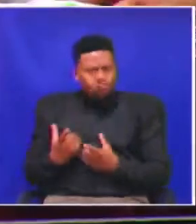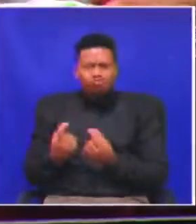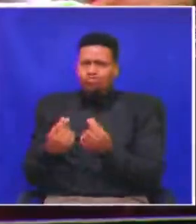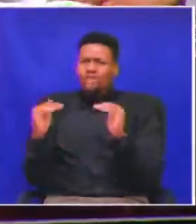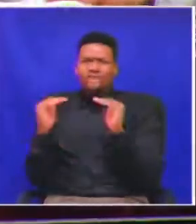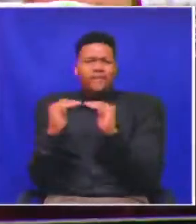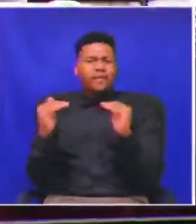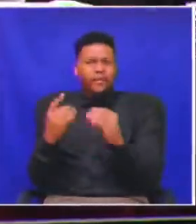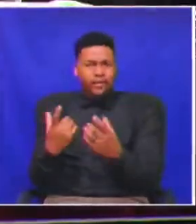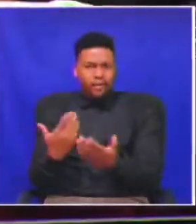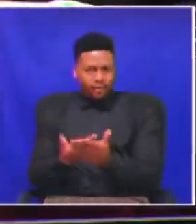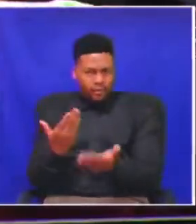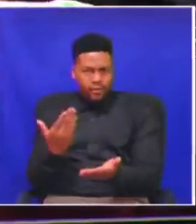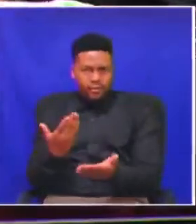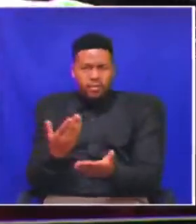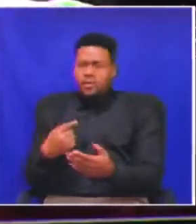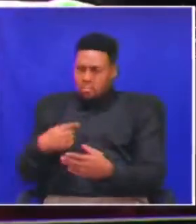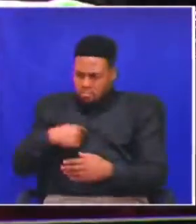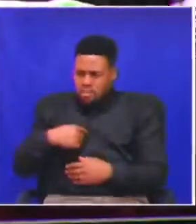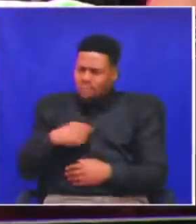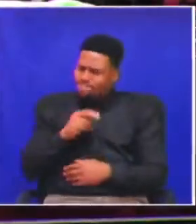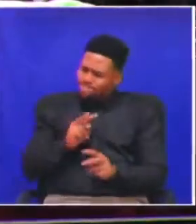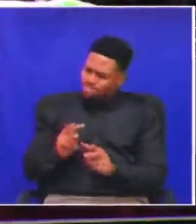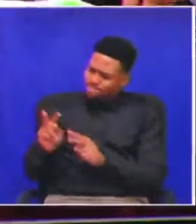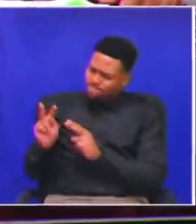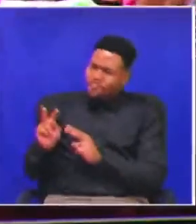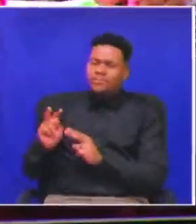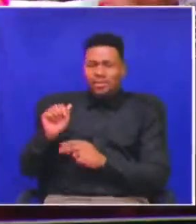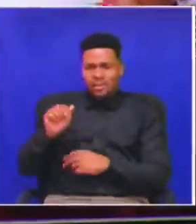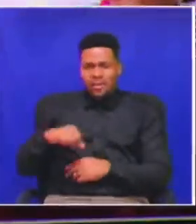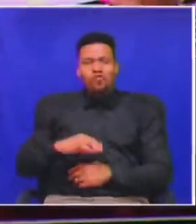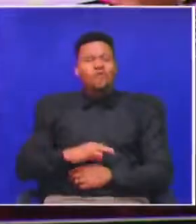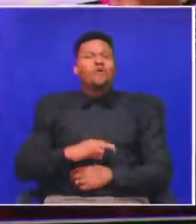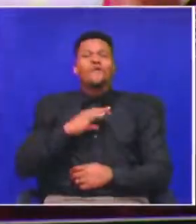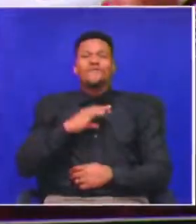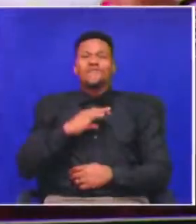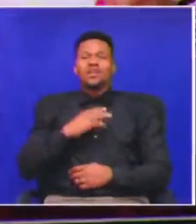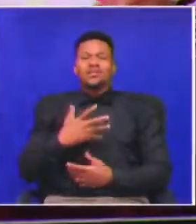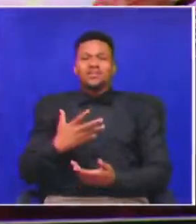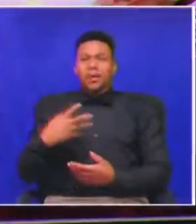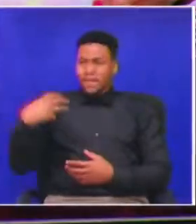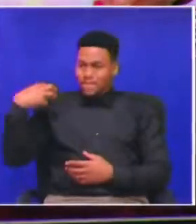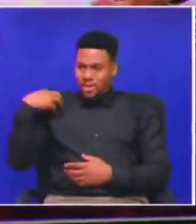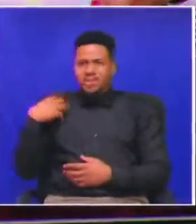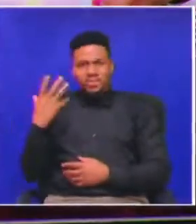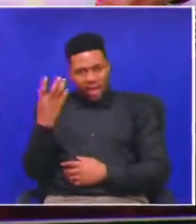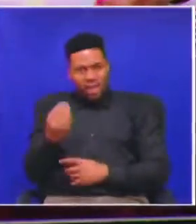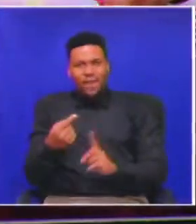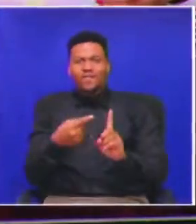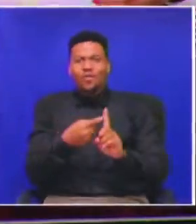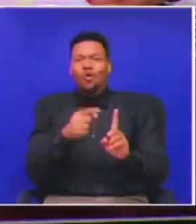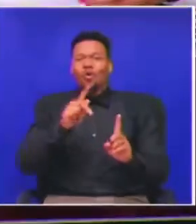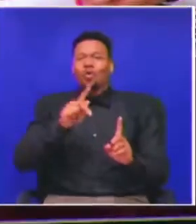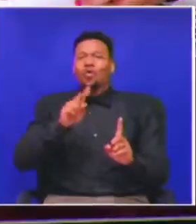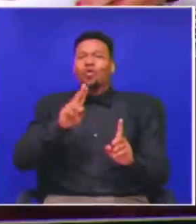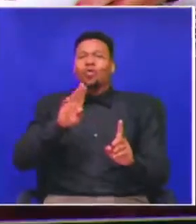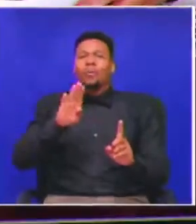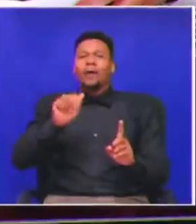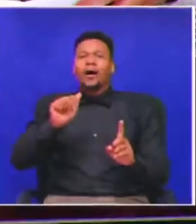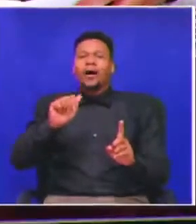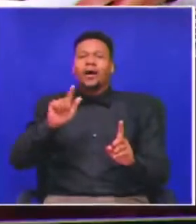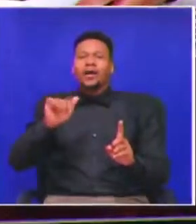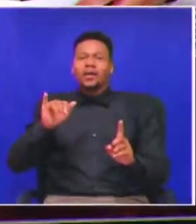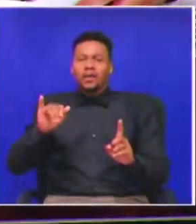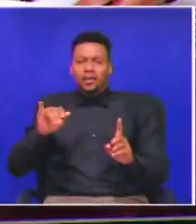of confidence that I have a minister, and Minister Kubai, who will be able